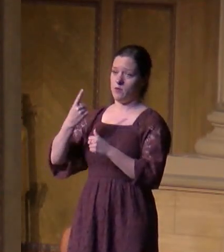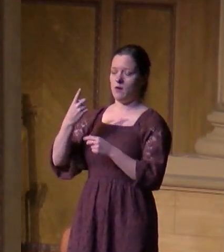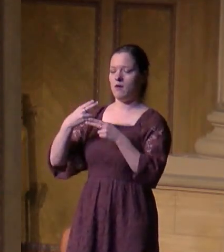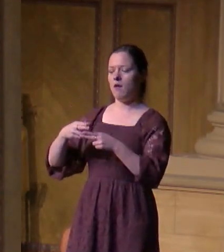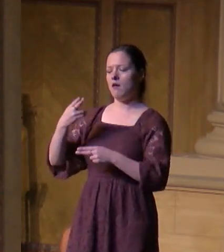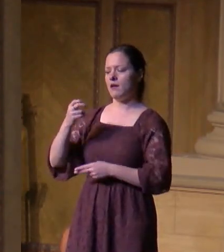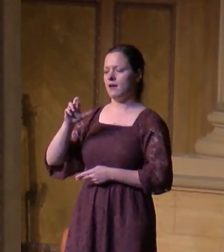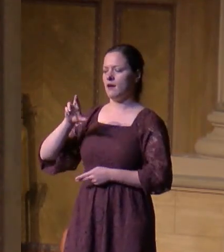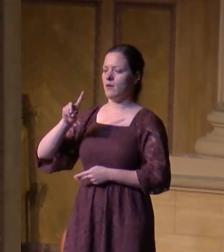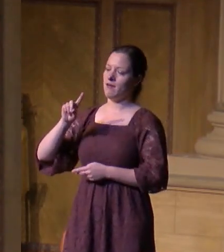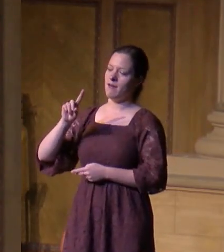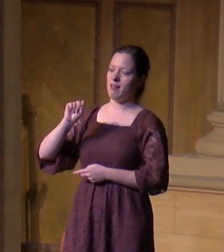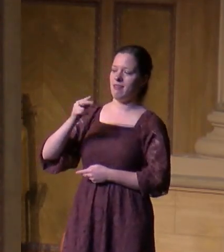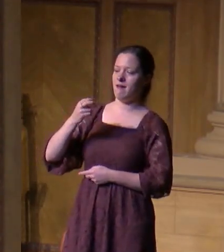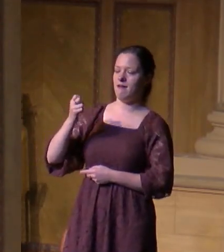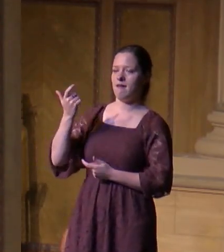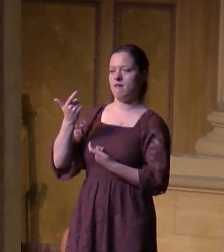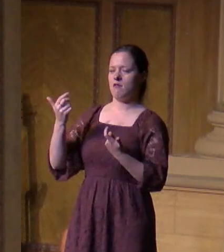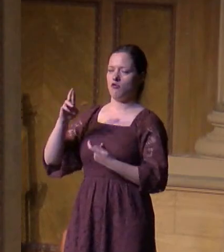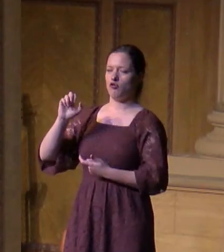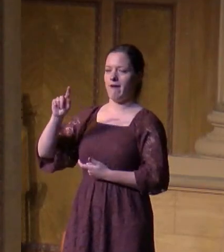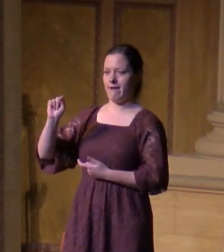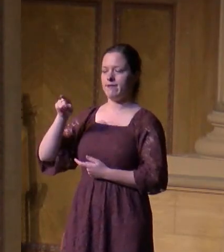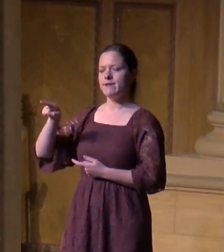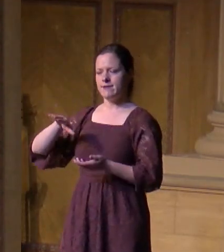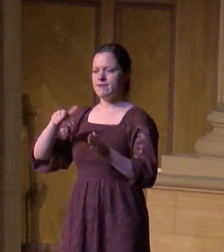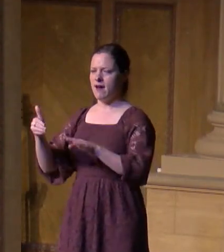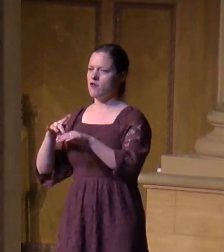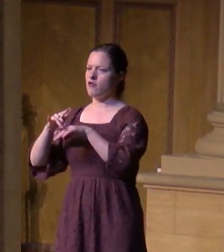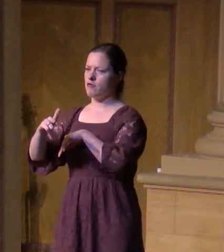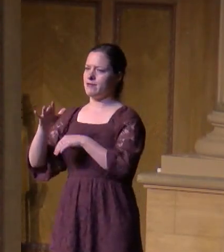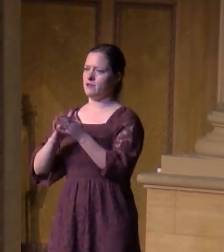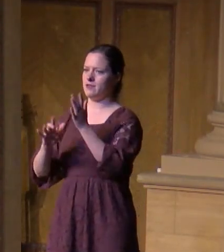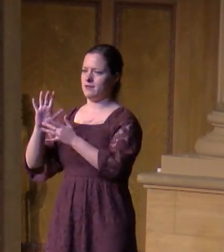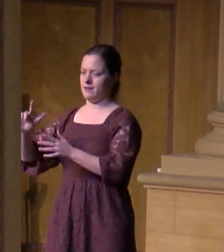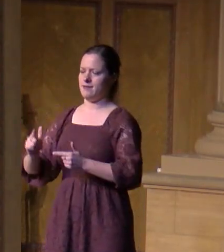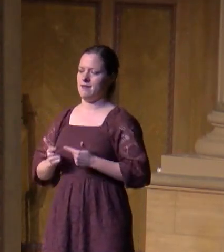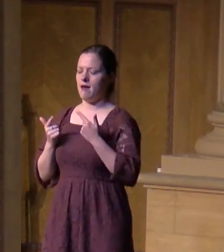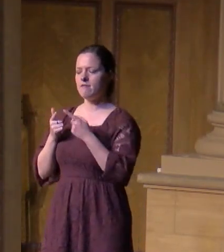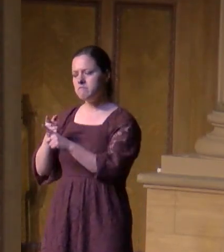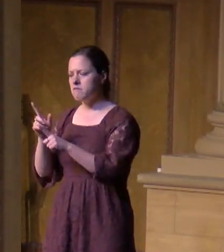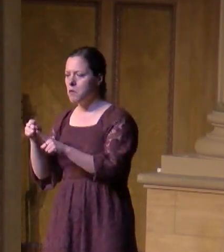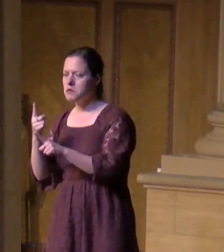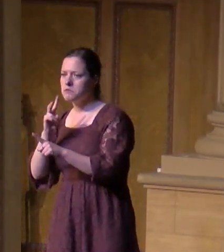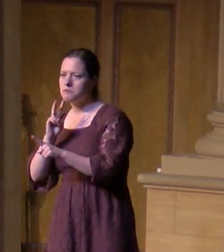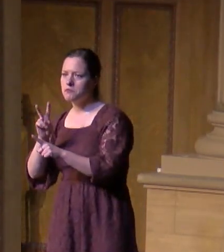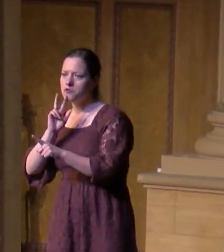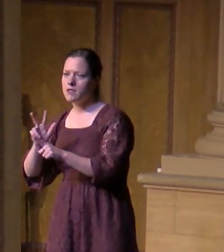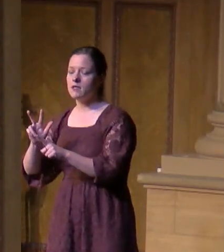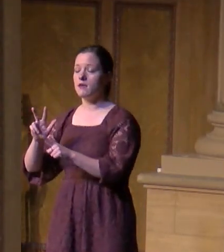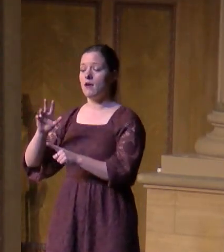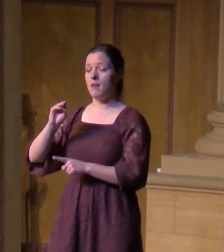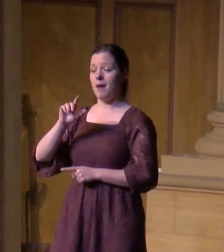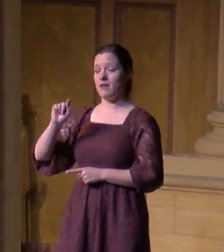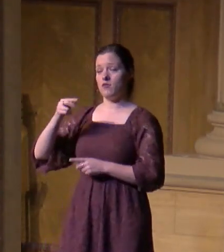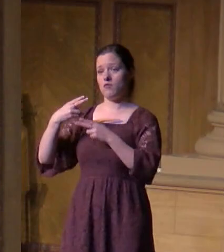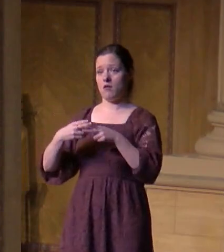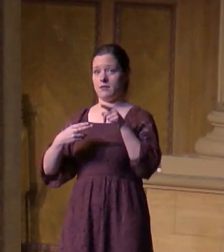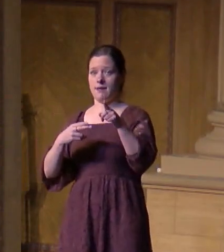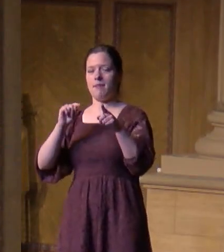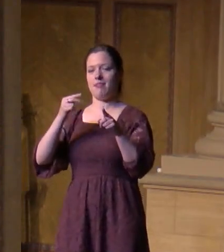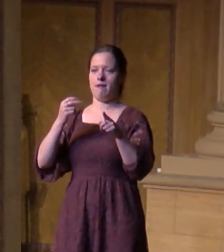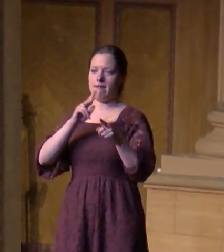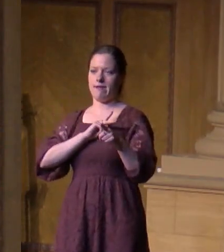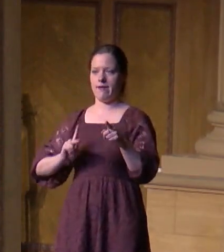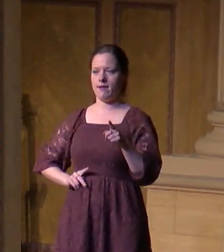Great. He died very early in the life of Christ when Jesus was a toddler. And Matthew calls him the king here. But his rule was